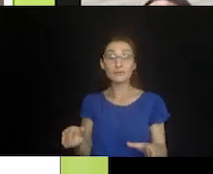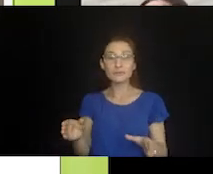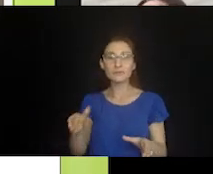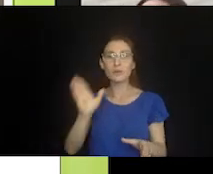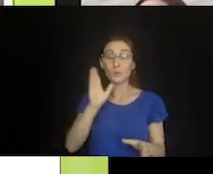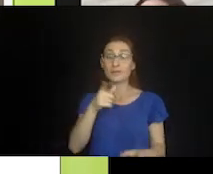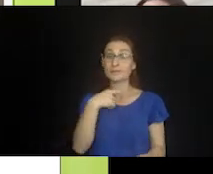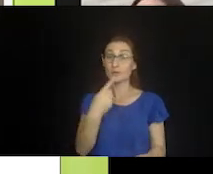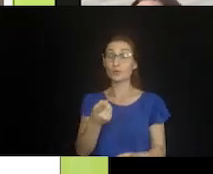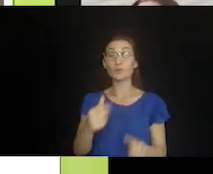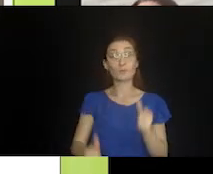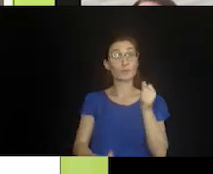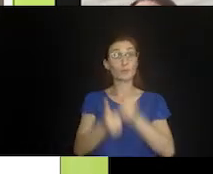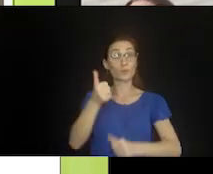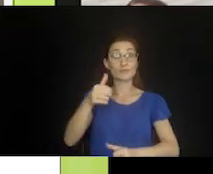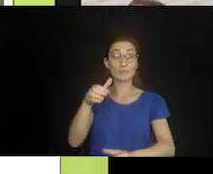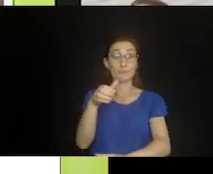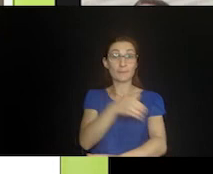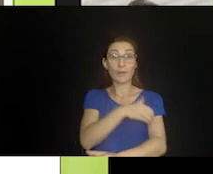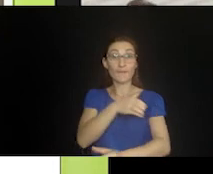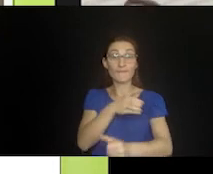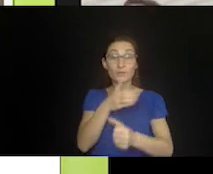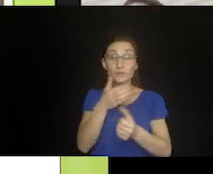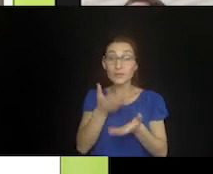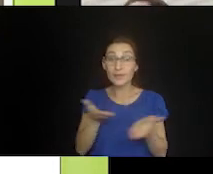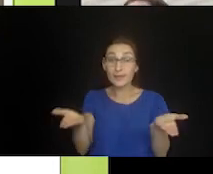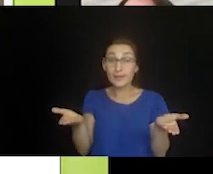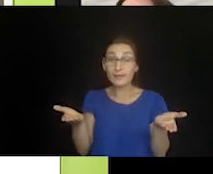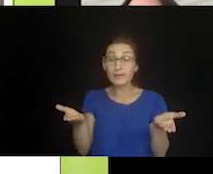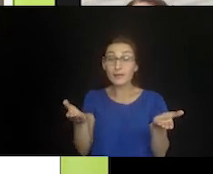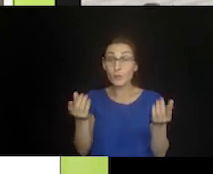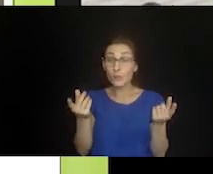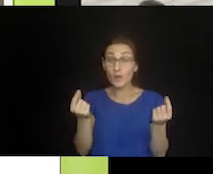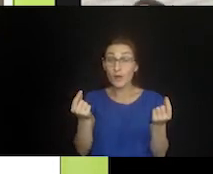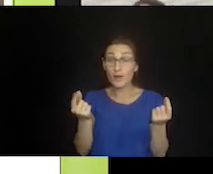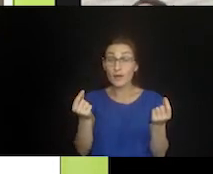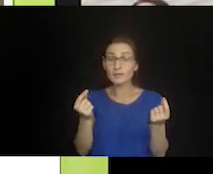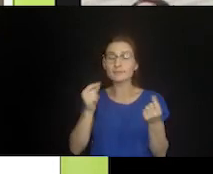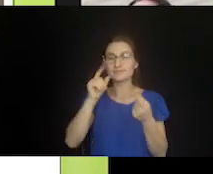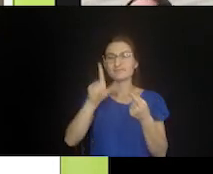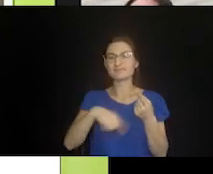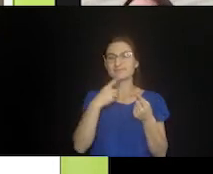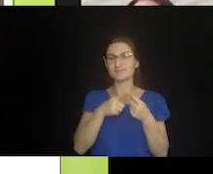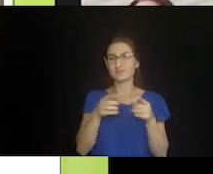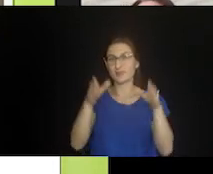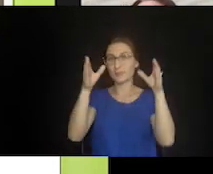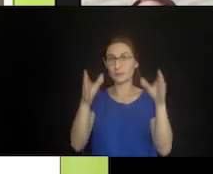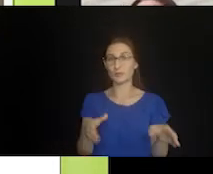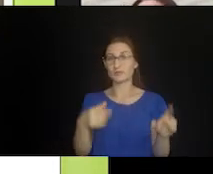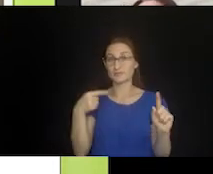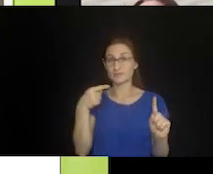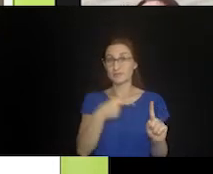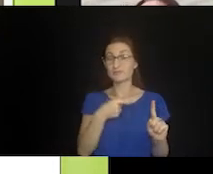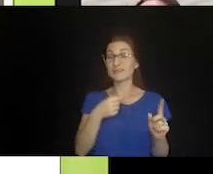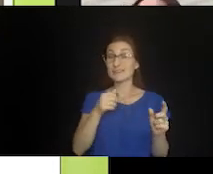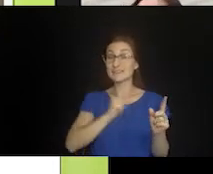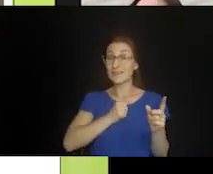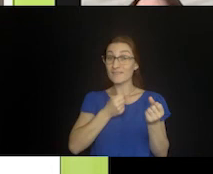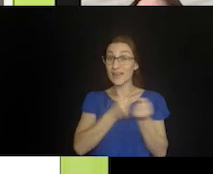any legislator, for instance, will tell you that the most powerful thing for them is